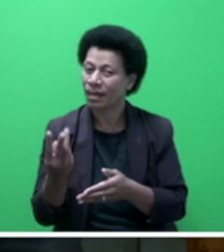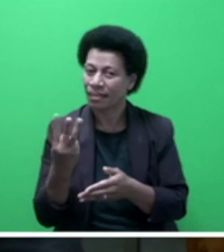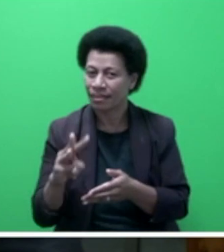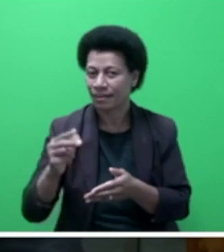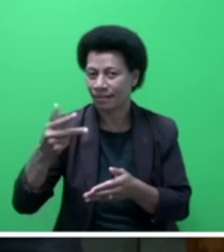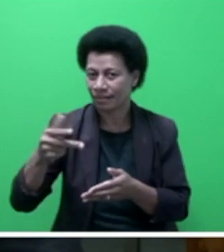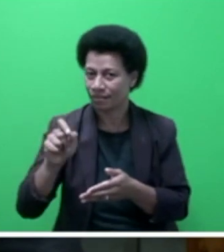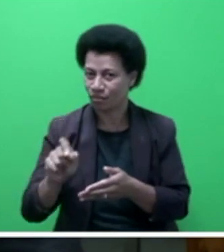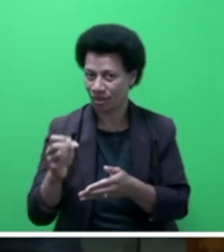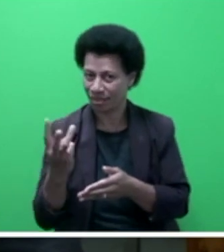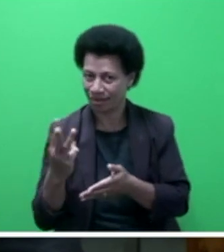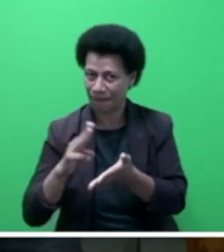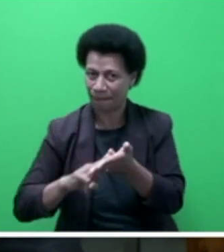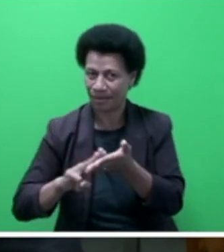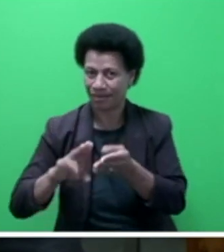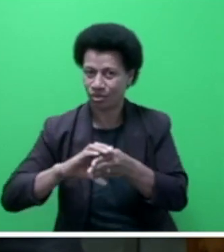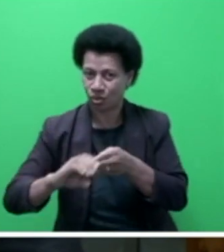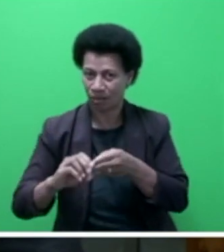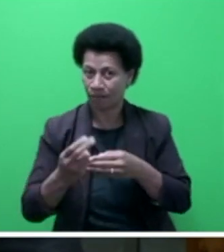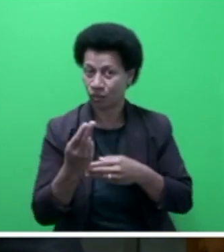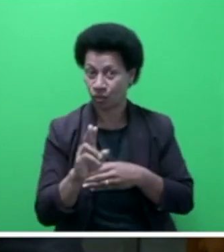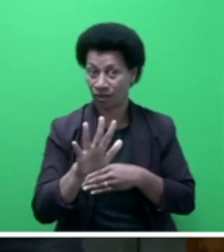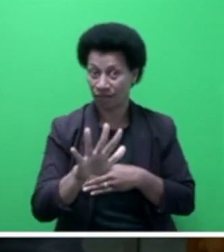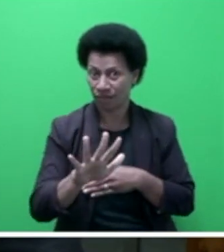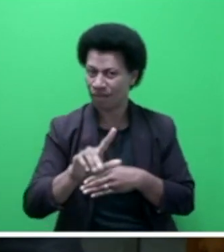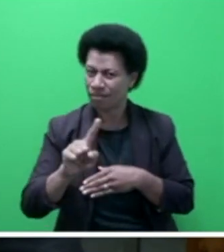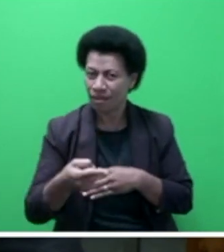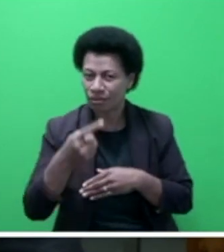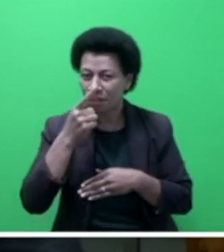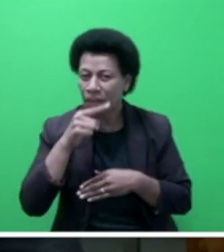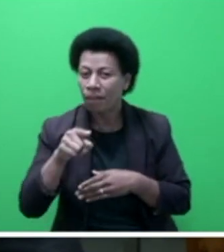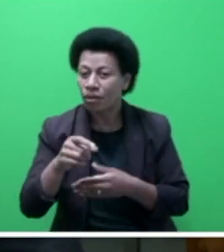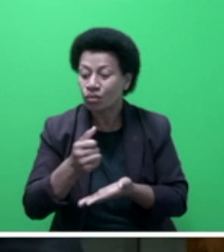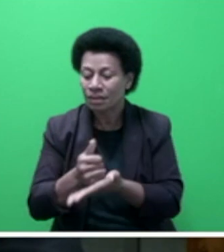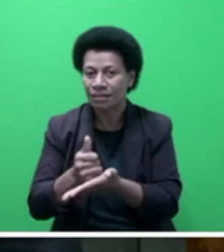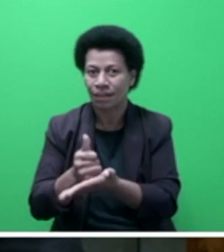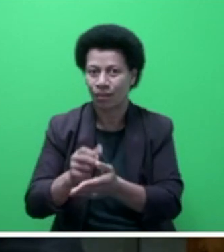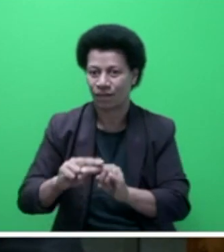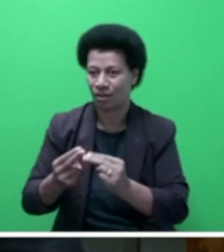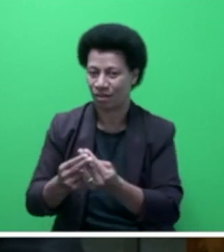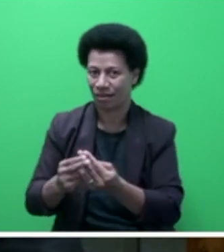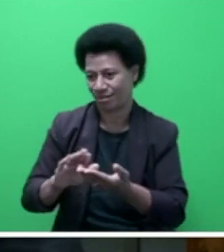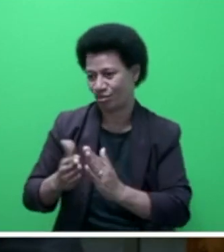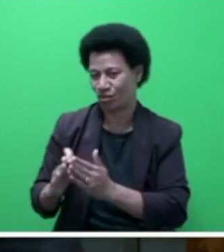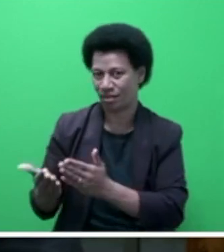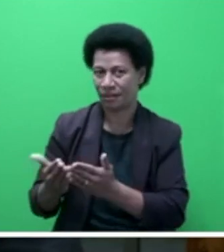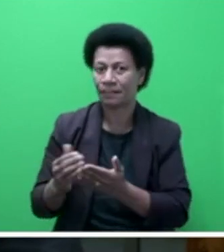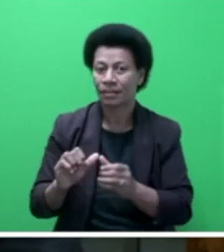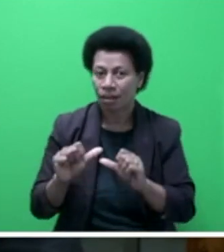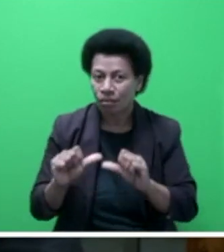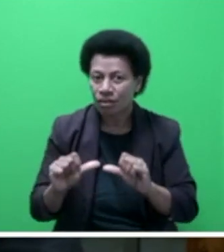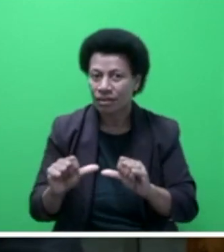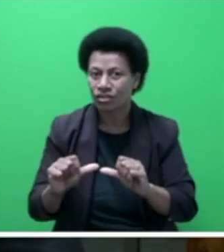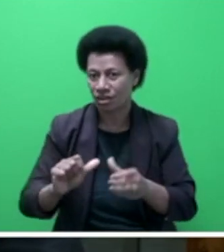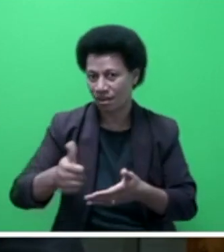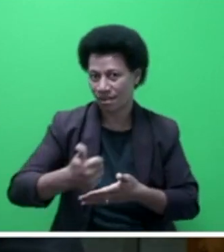million. There are 25,000 families being assisted under this scheme at the moment. The Care and Protection Allowance, allocated $12